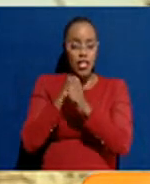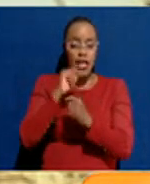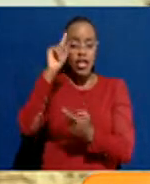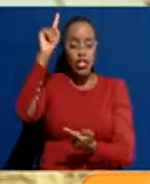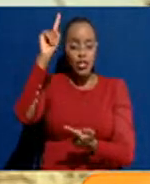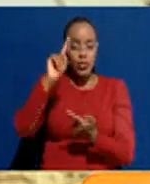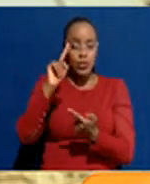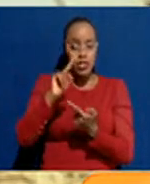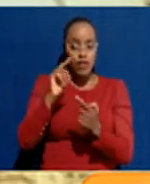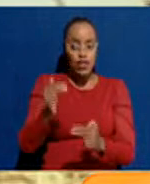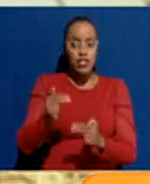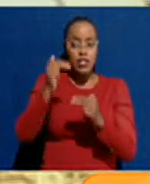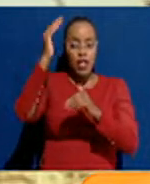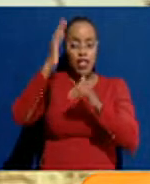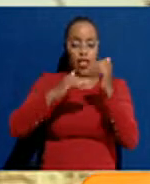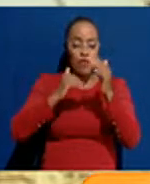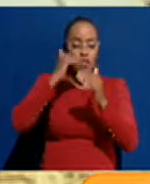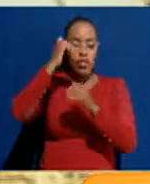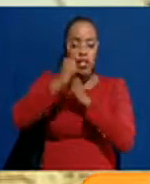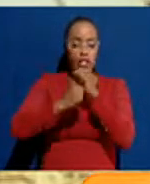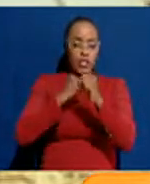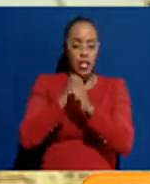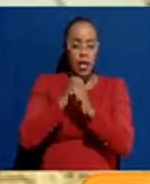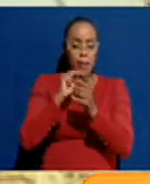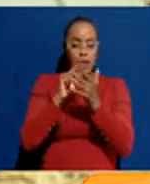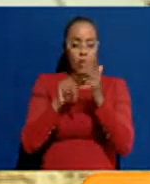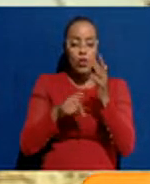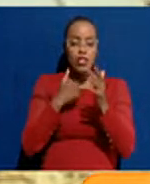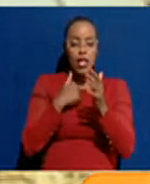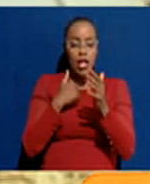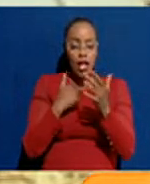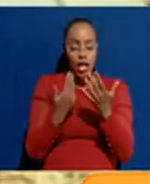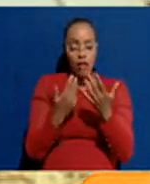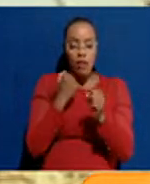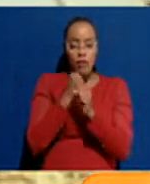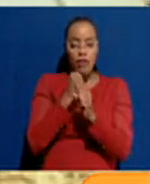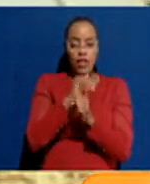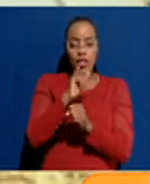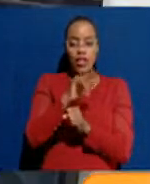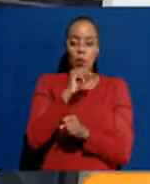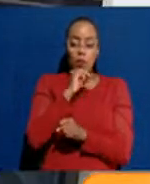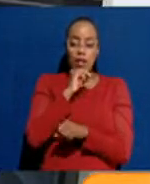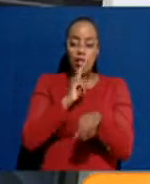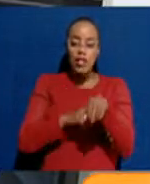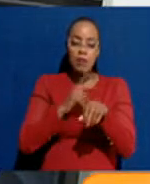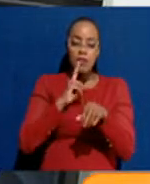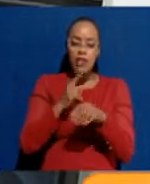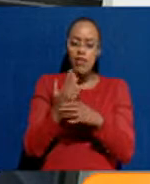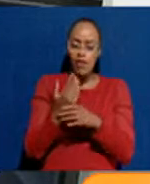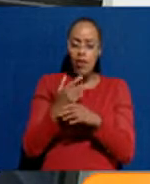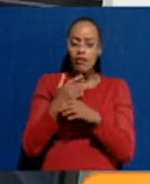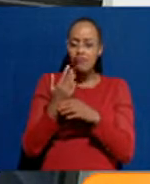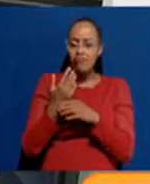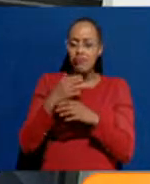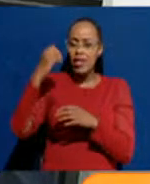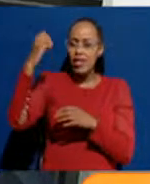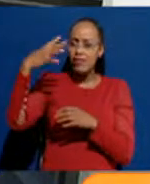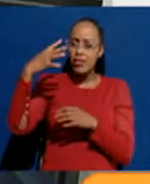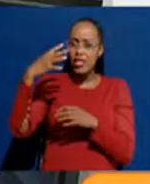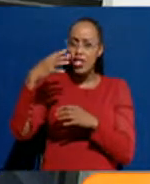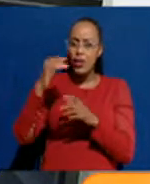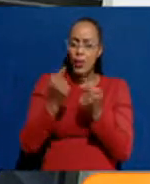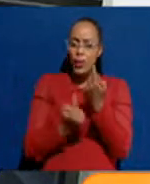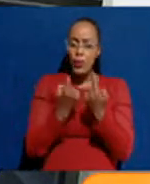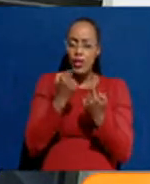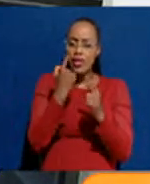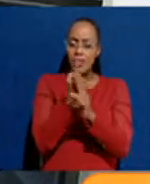is higher than the one for next year. So it's already on a downward trend. You know, I'm just wondering, when you say e-cooking, I mean, how different